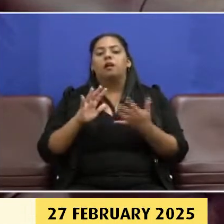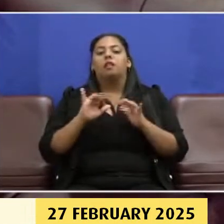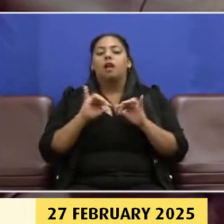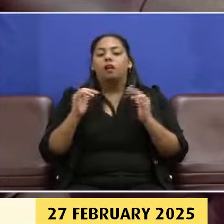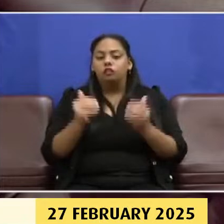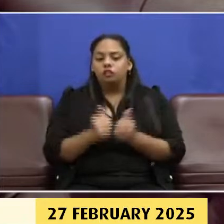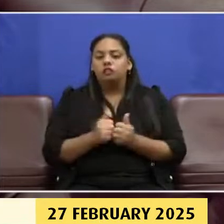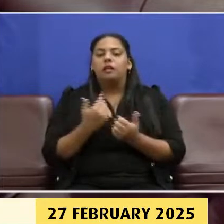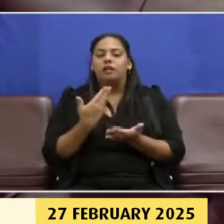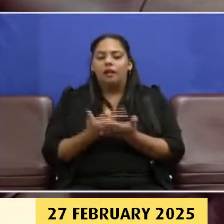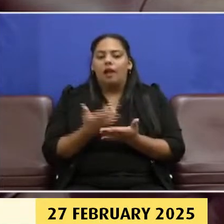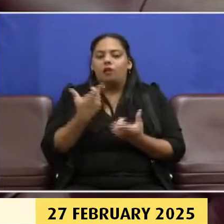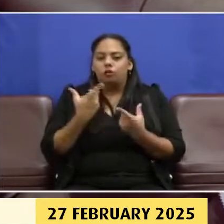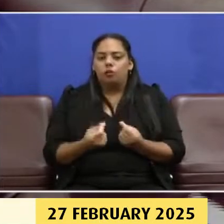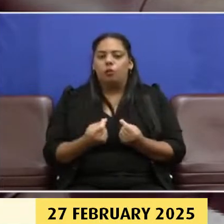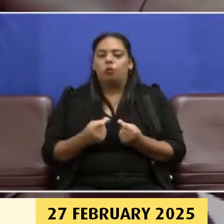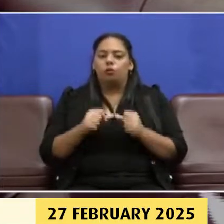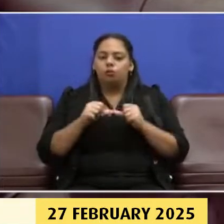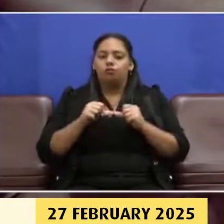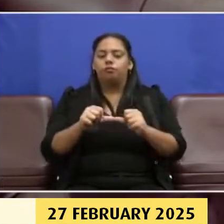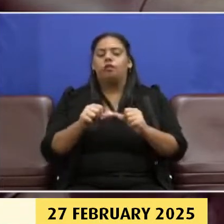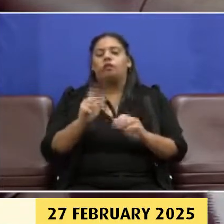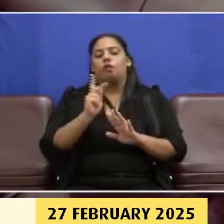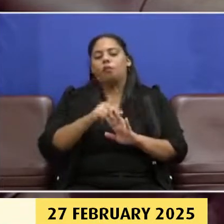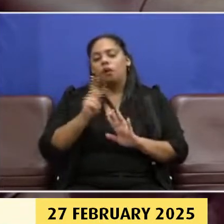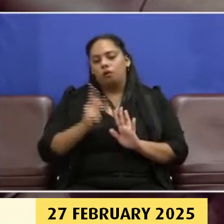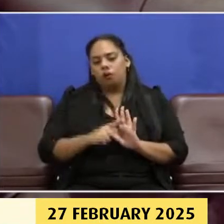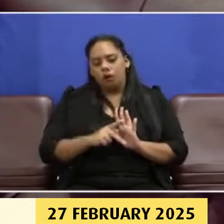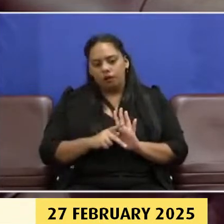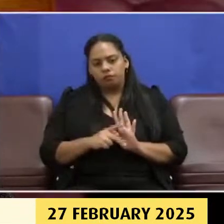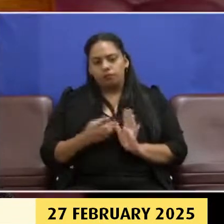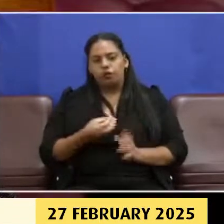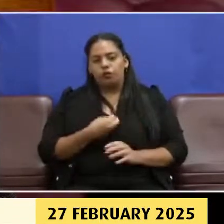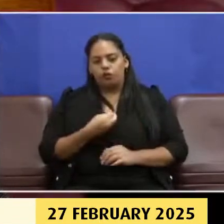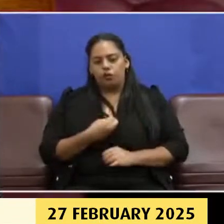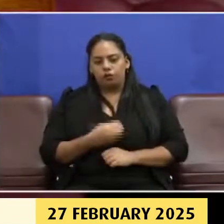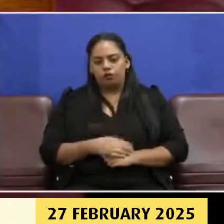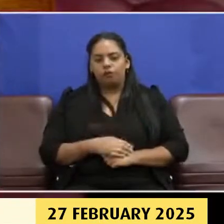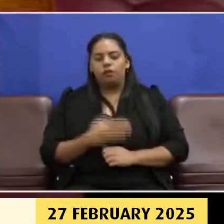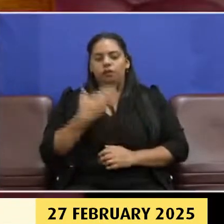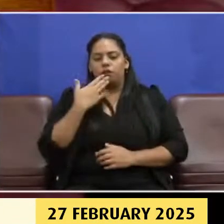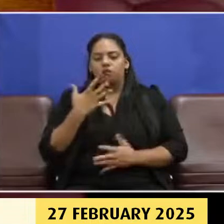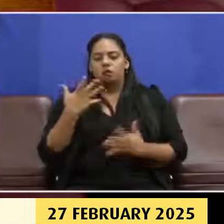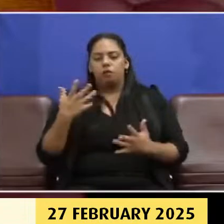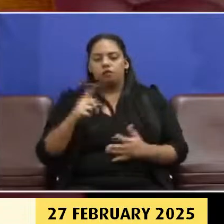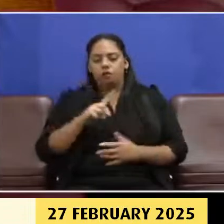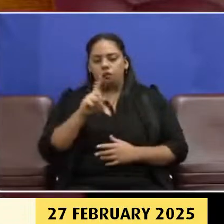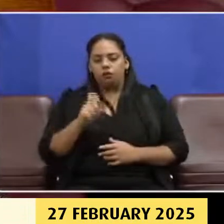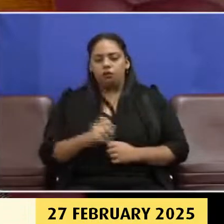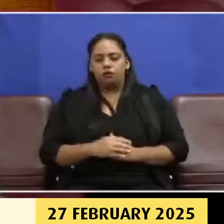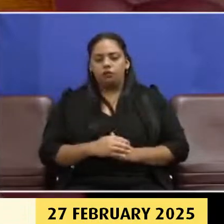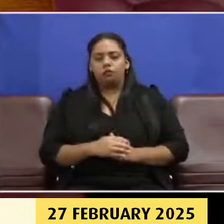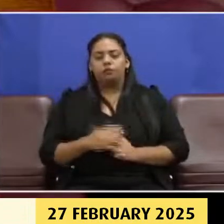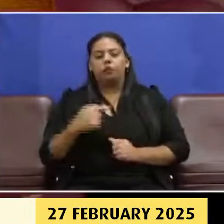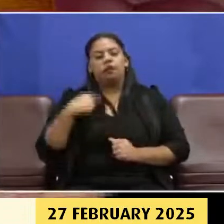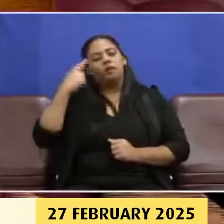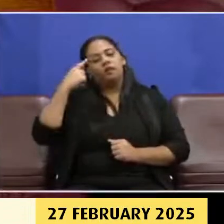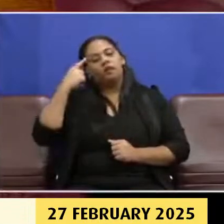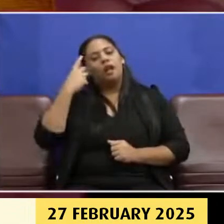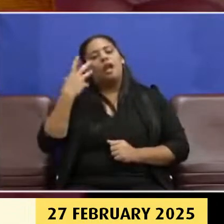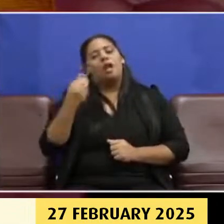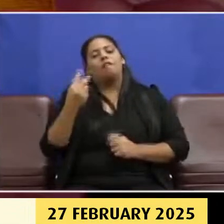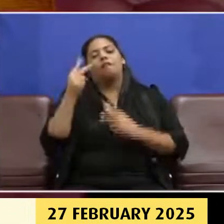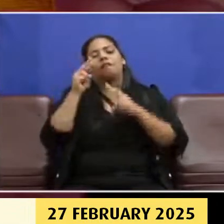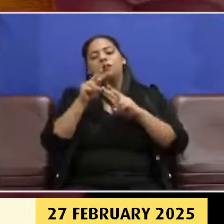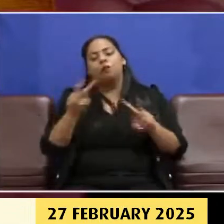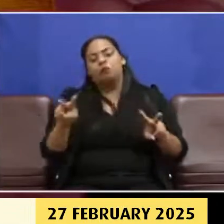effectively implements youth development programs? Thank you very much for the question. I think, there's a perception of the NYDA mostly